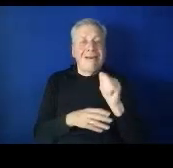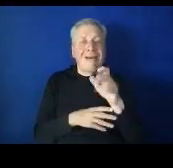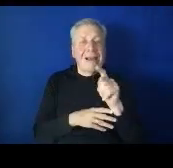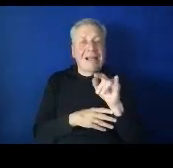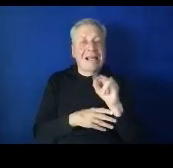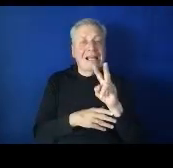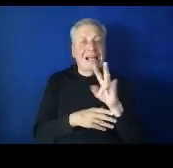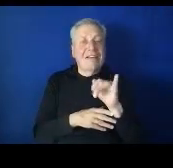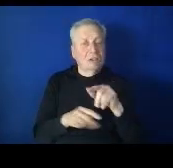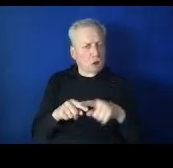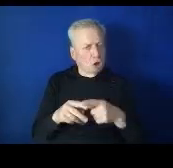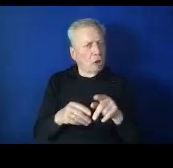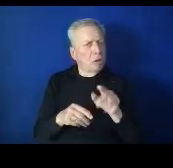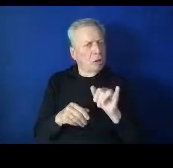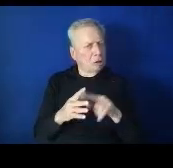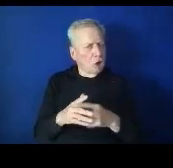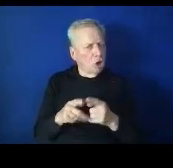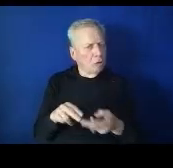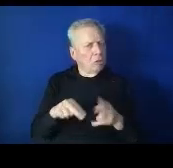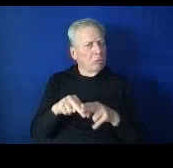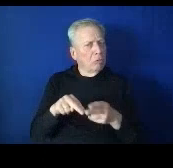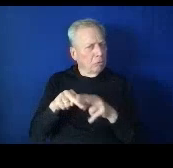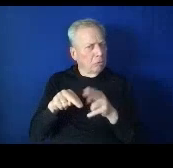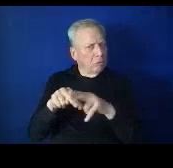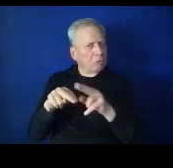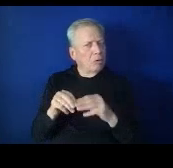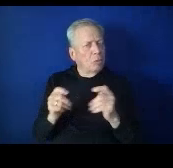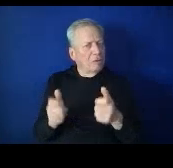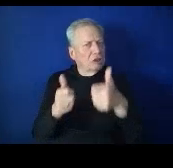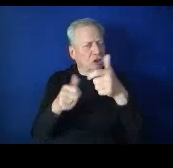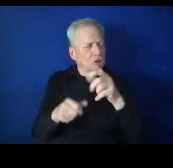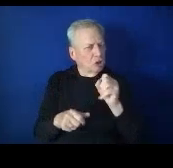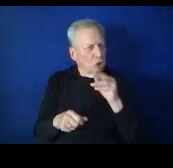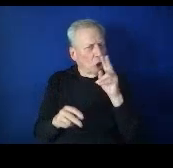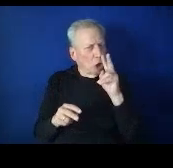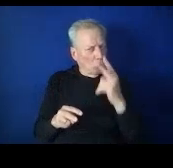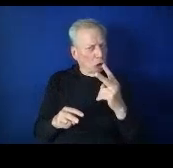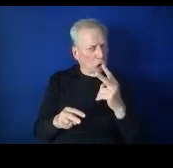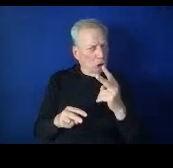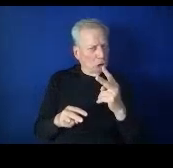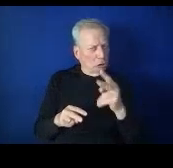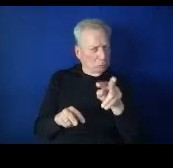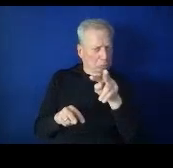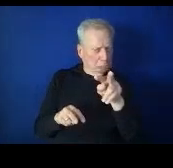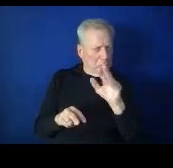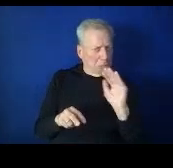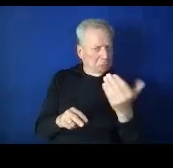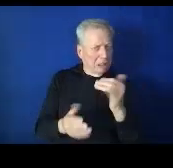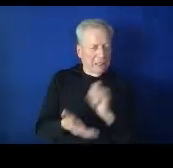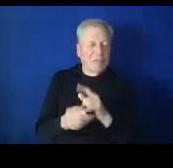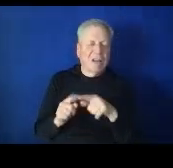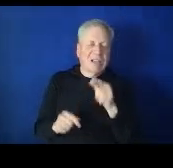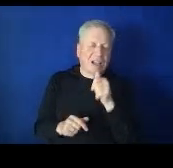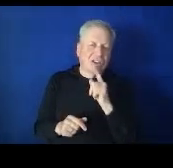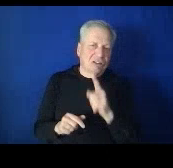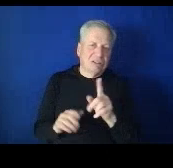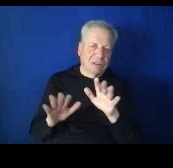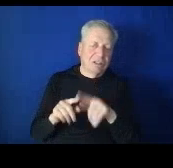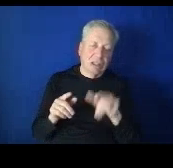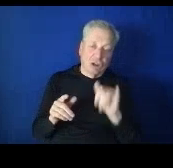picking up here around this time period. It certainly looks like that, but that's not the case. What happened there is that during this time